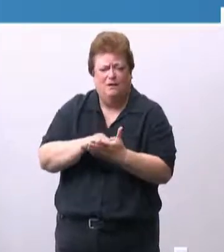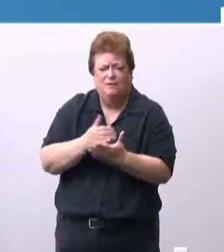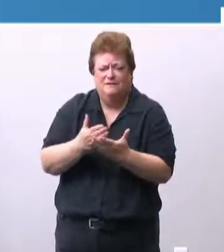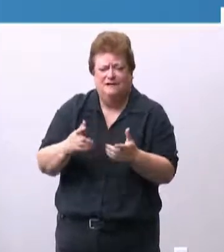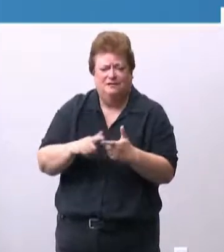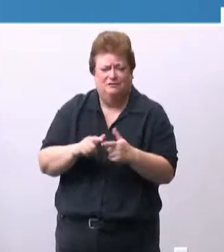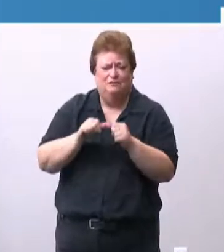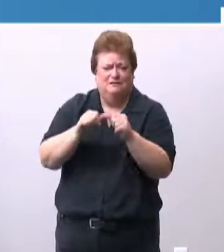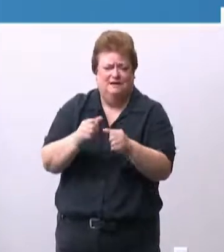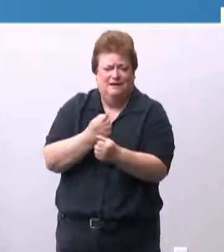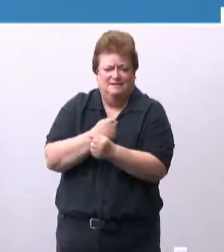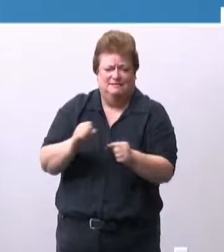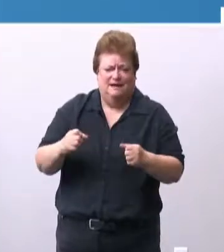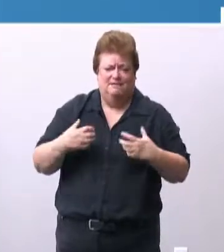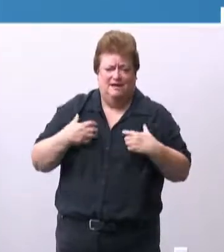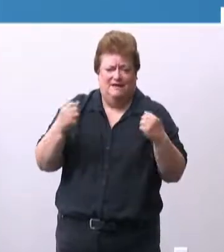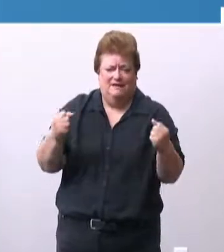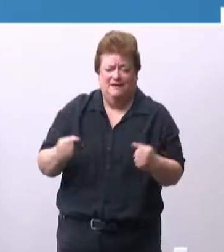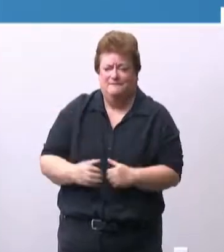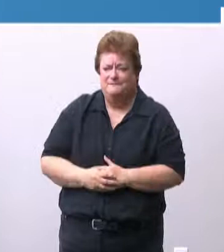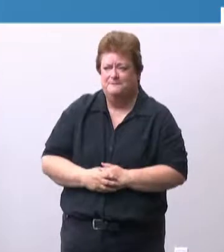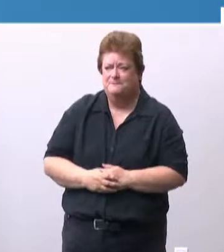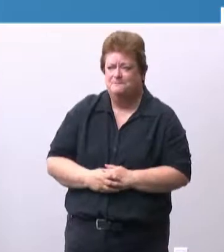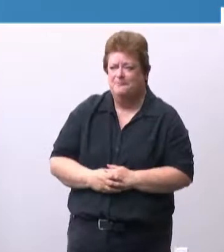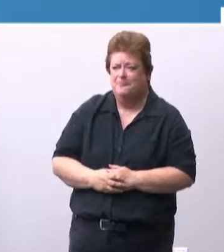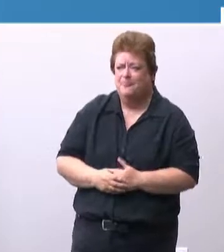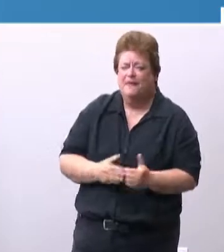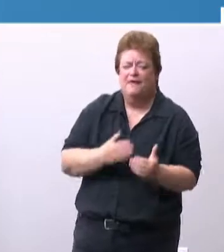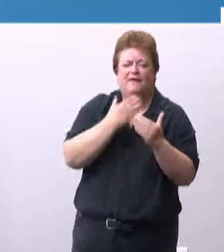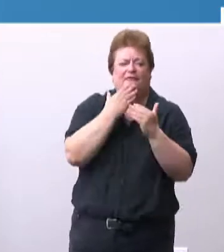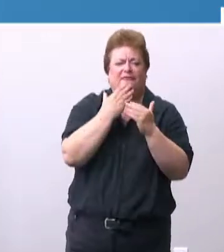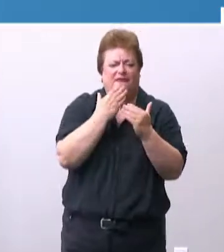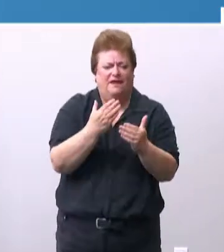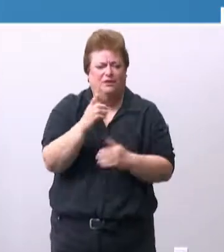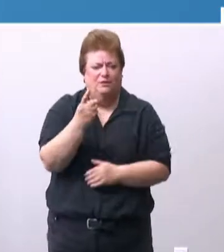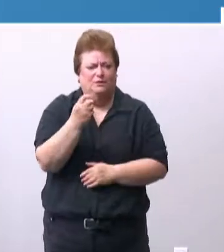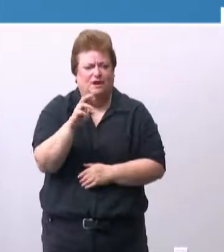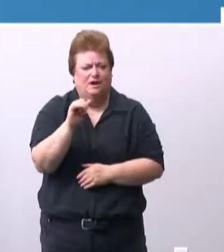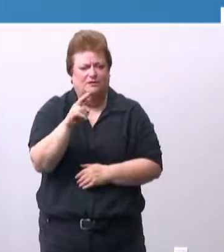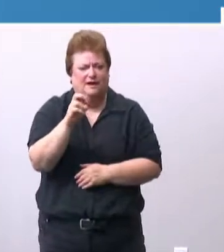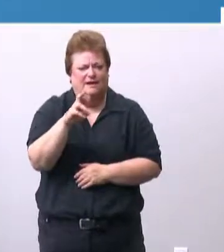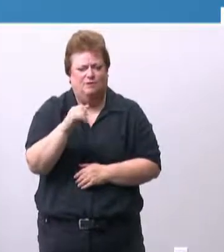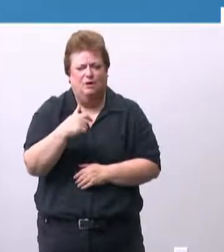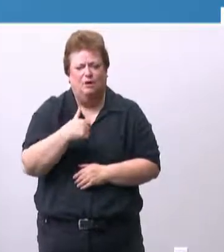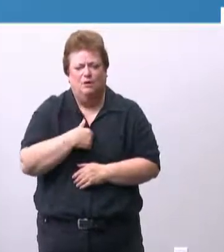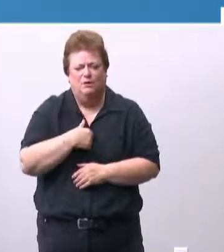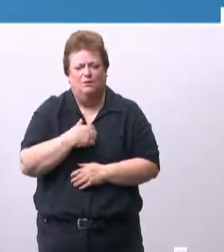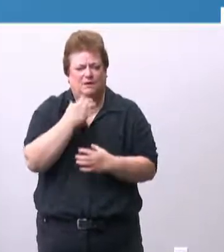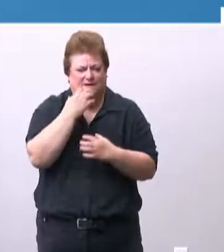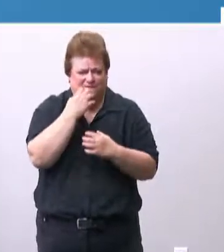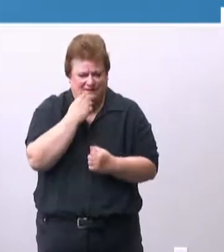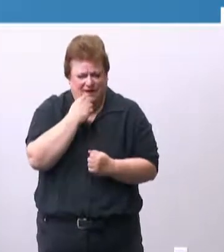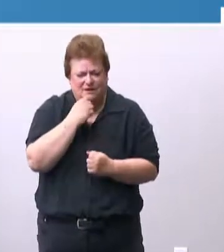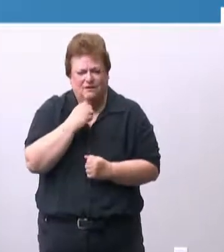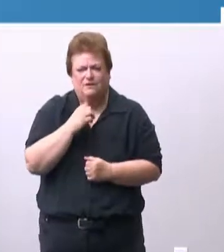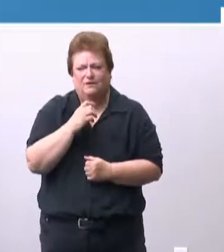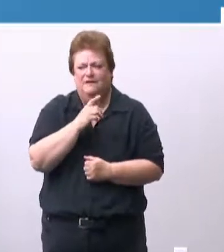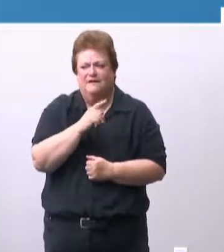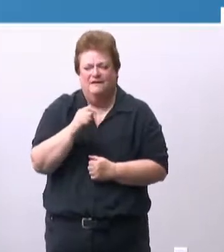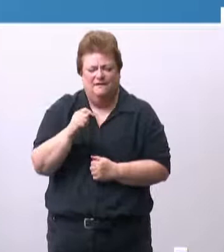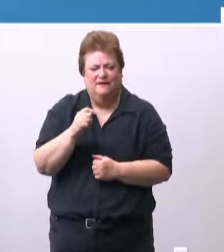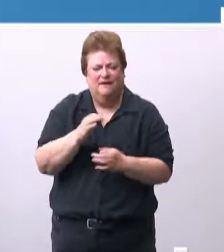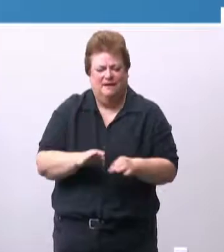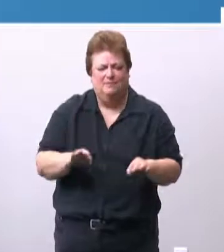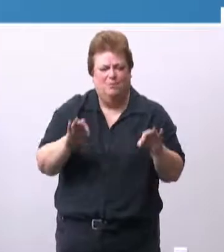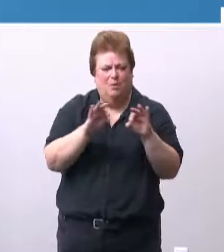healthy. Thank you. Thank you, Dr. Avery. We really value the continued support and assistance from